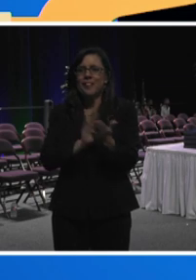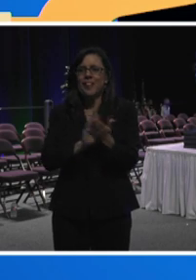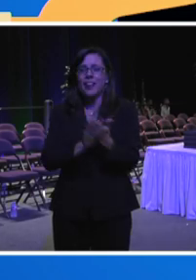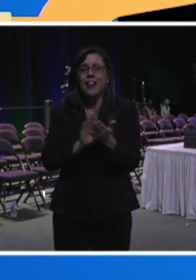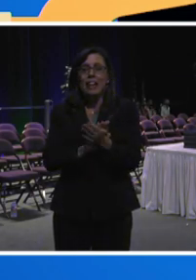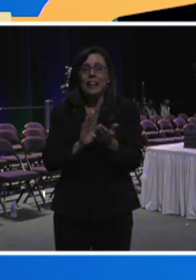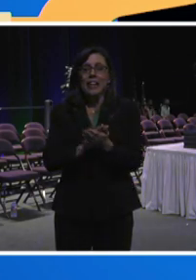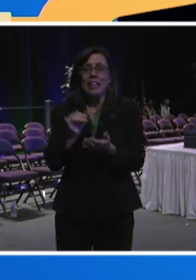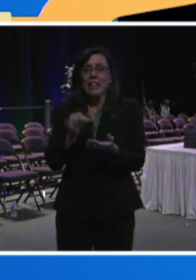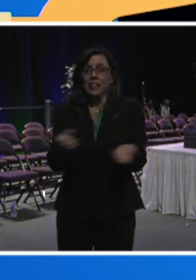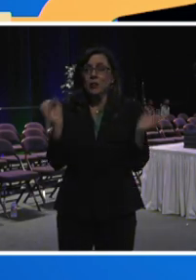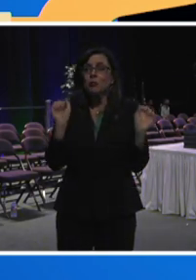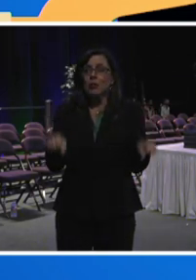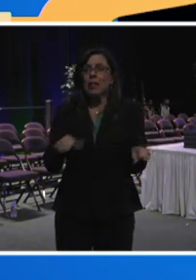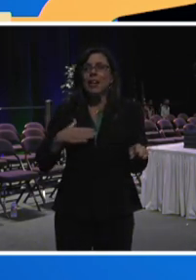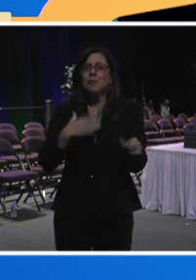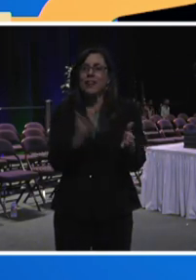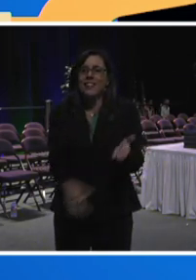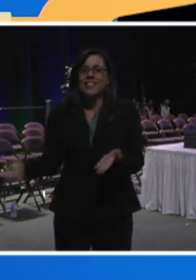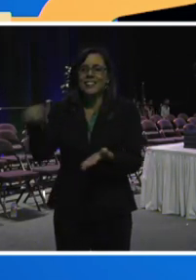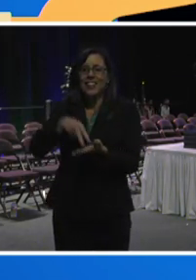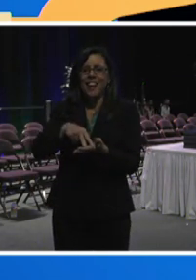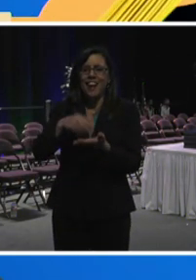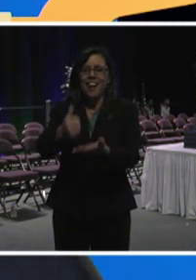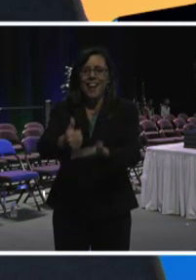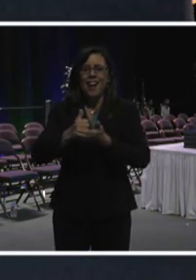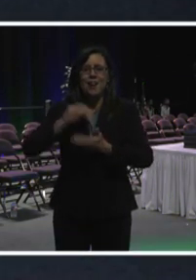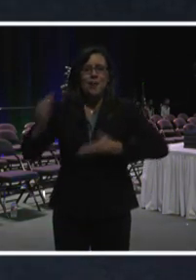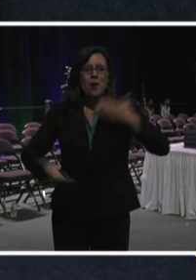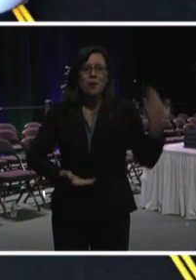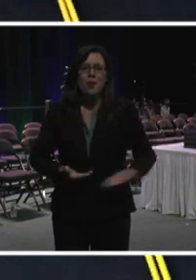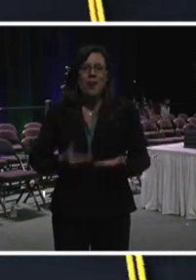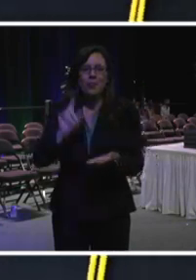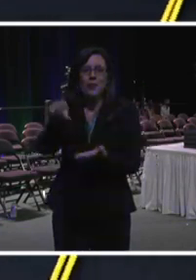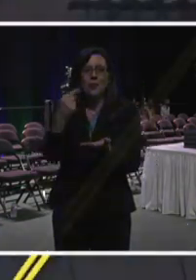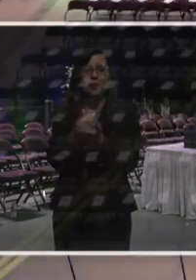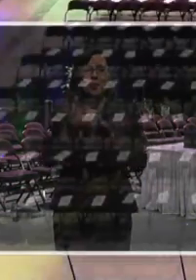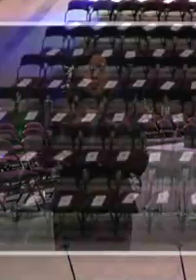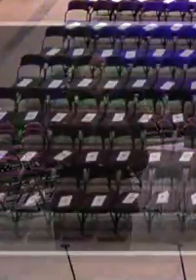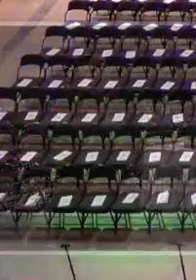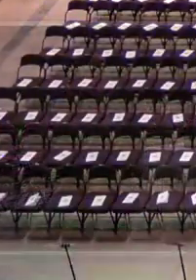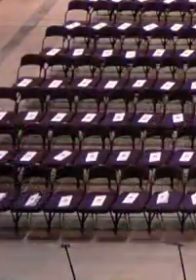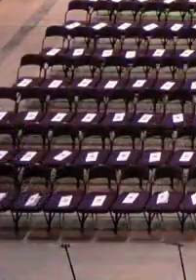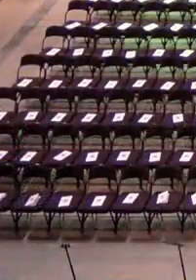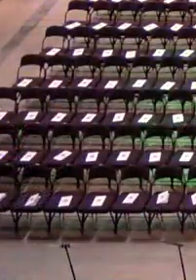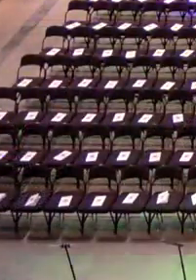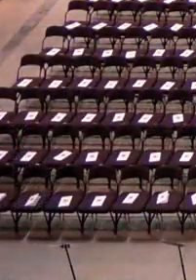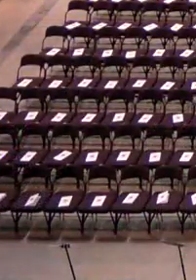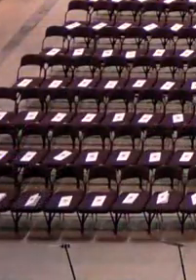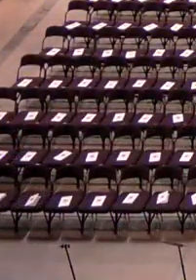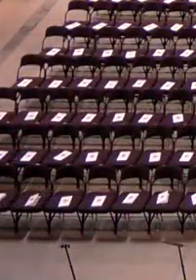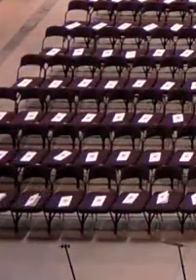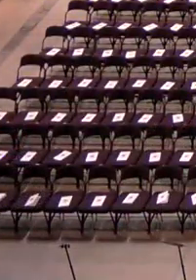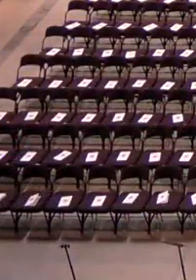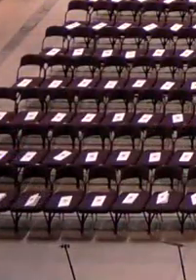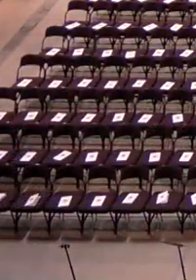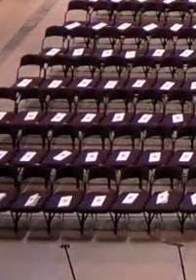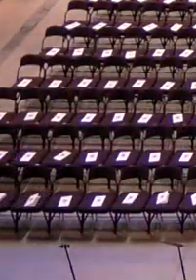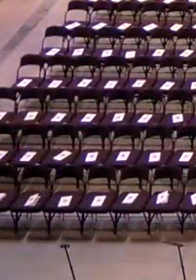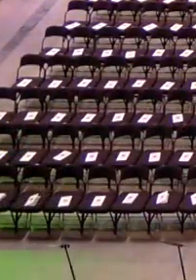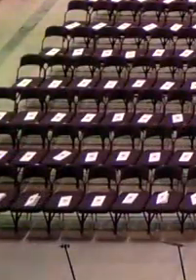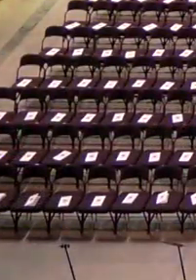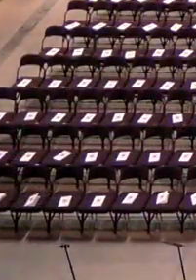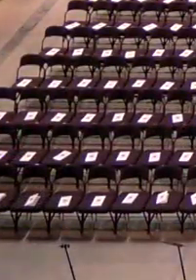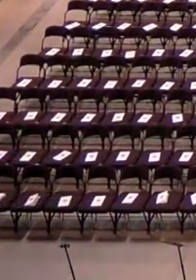As you are able, please stand to help us welcome our graduating class of Cypress Ridge High